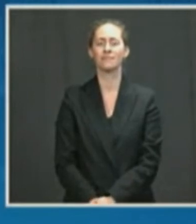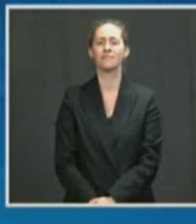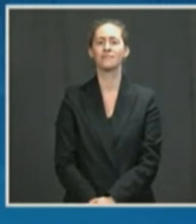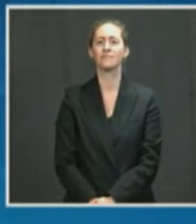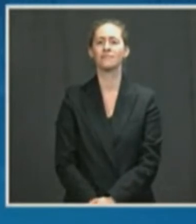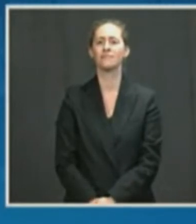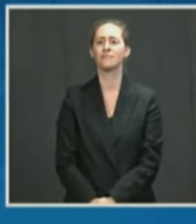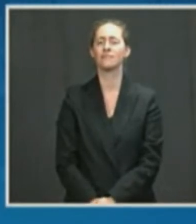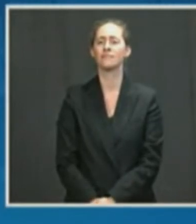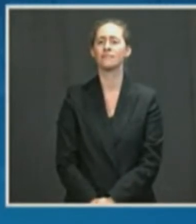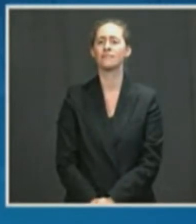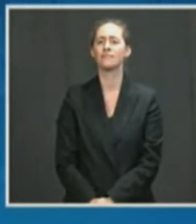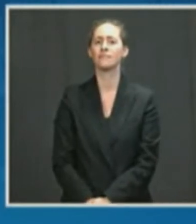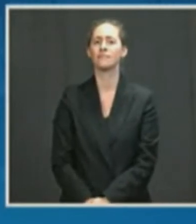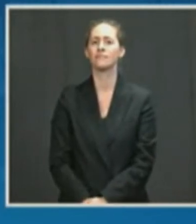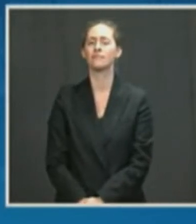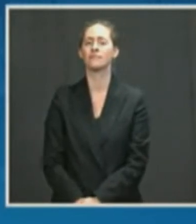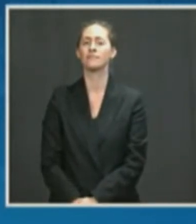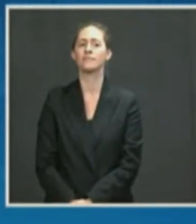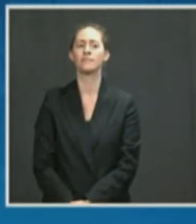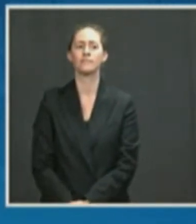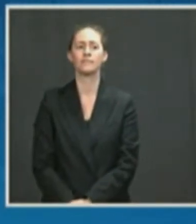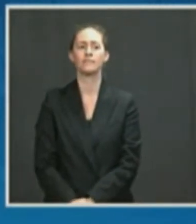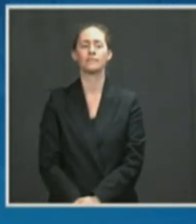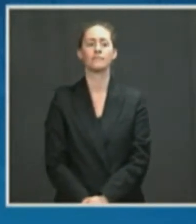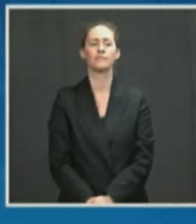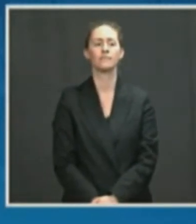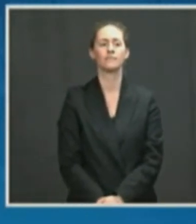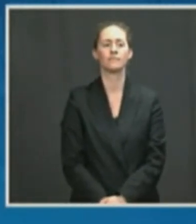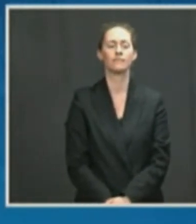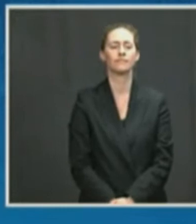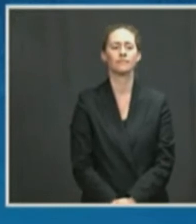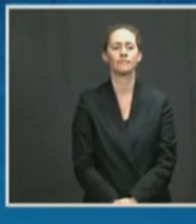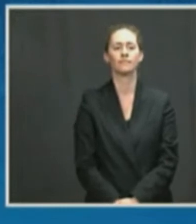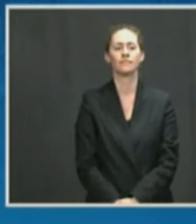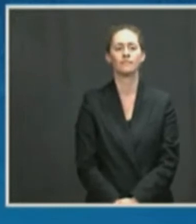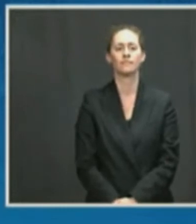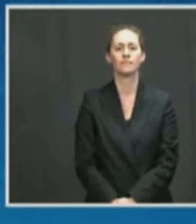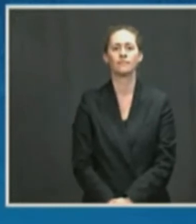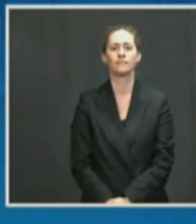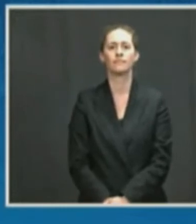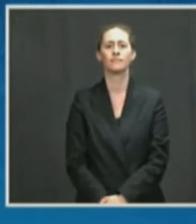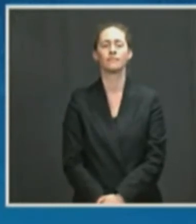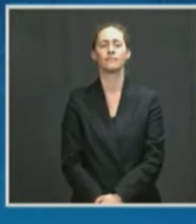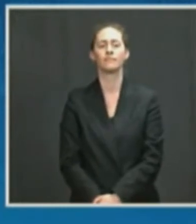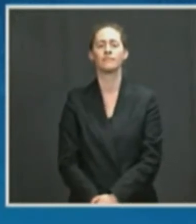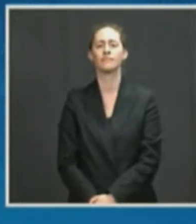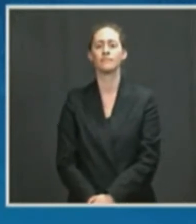leaves, and Madam Kamala Harris, Vice President of the United States of America.